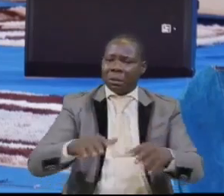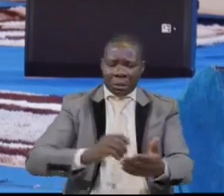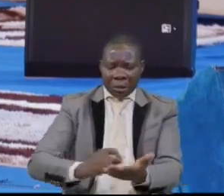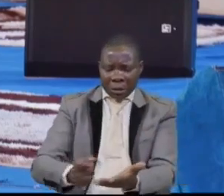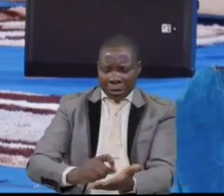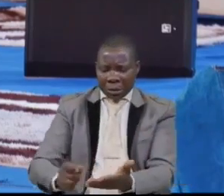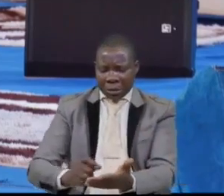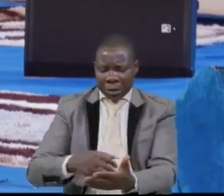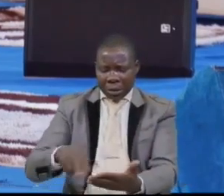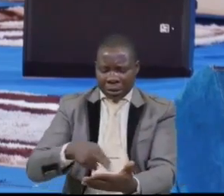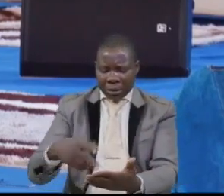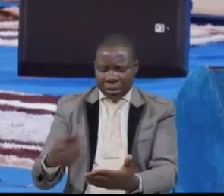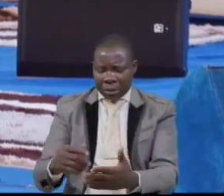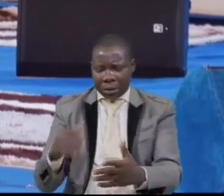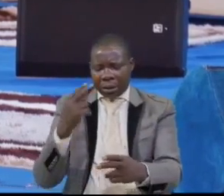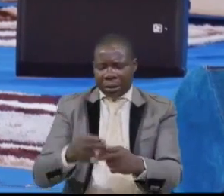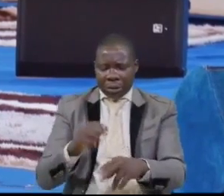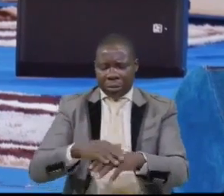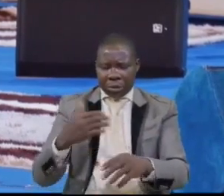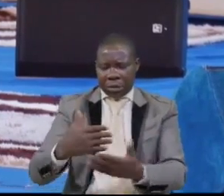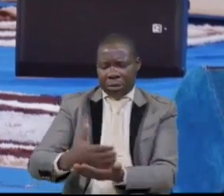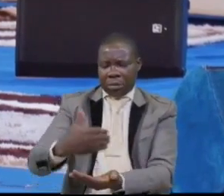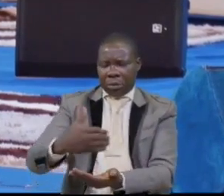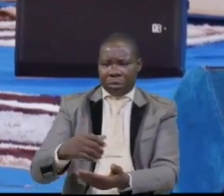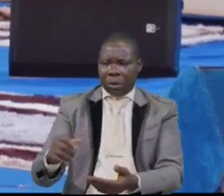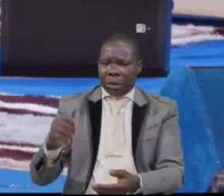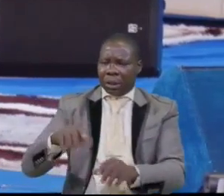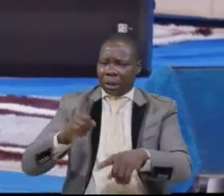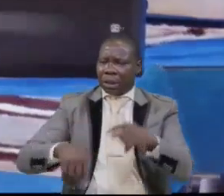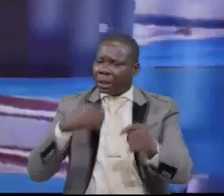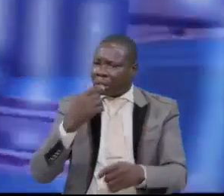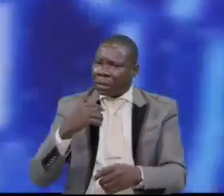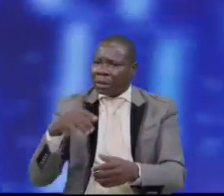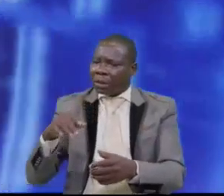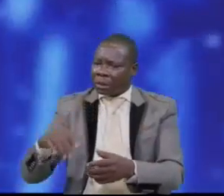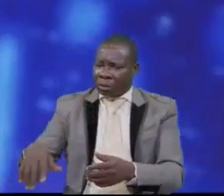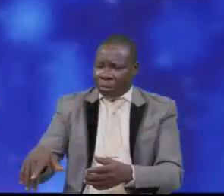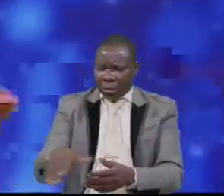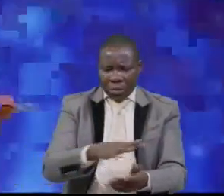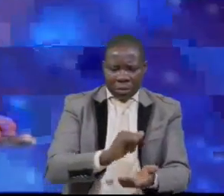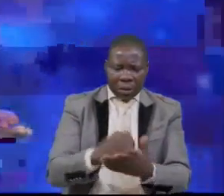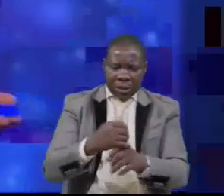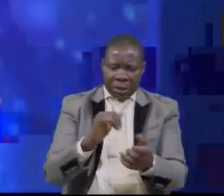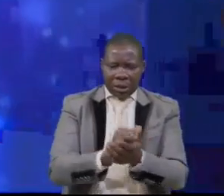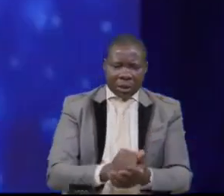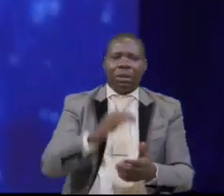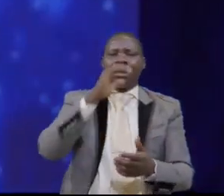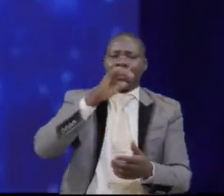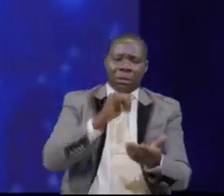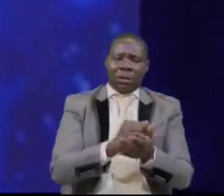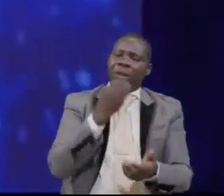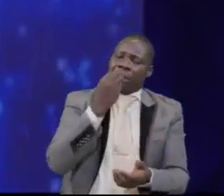bottle he does not even say those taken that drunk that eating that before me what